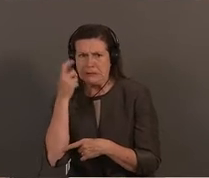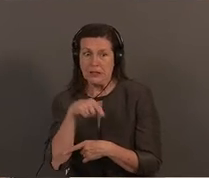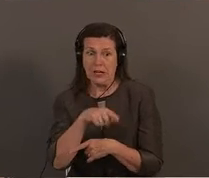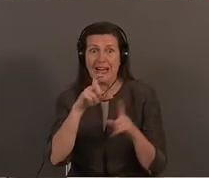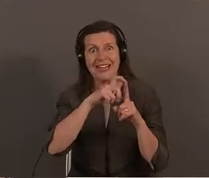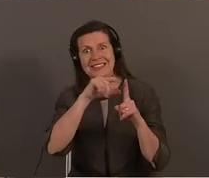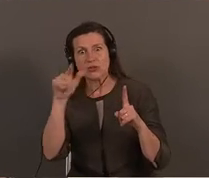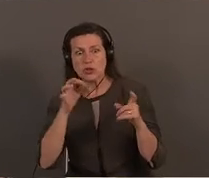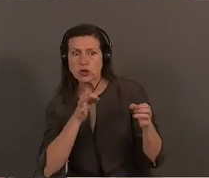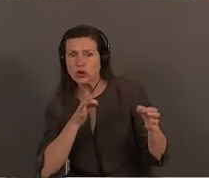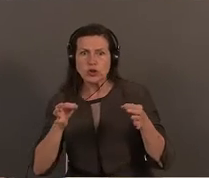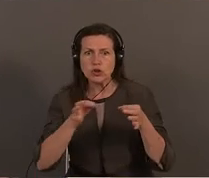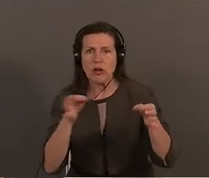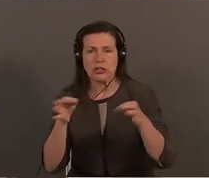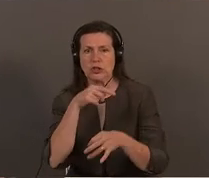digital strategy